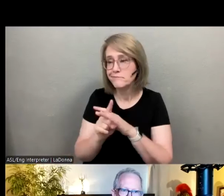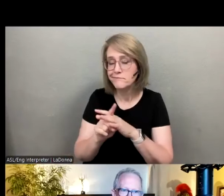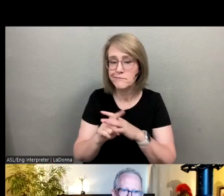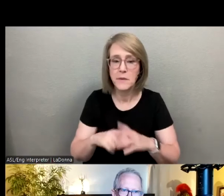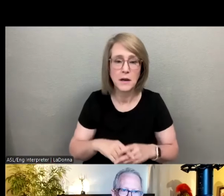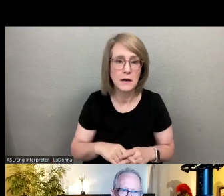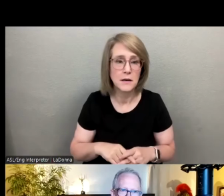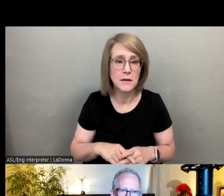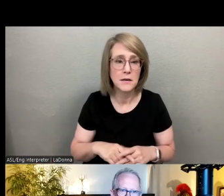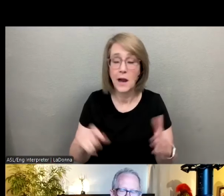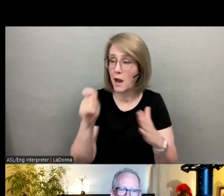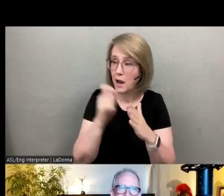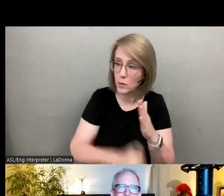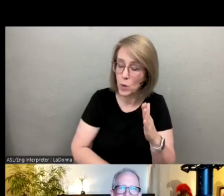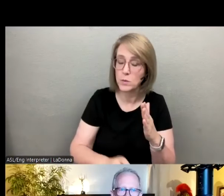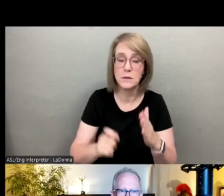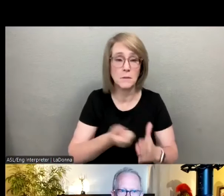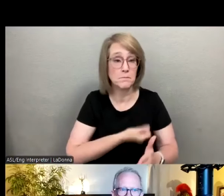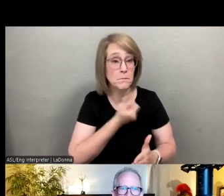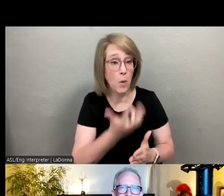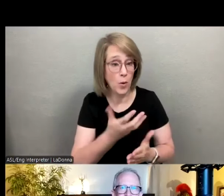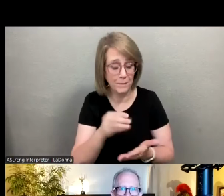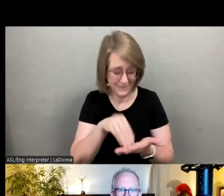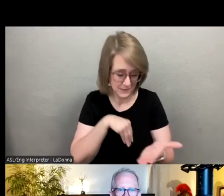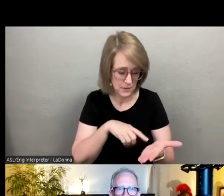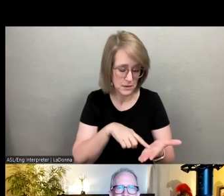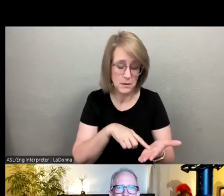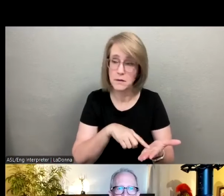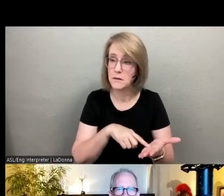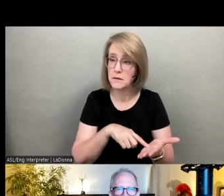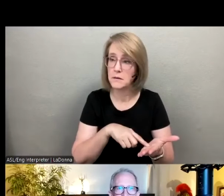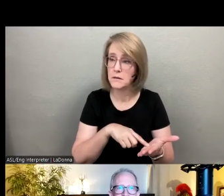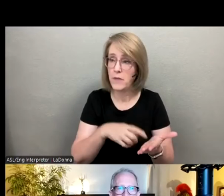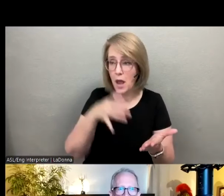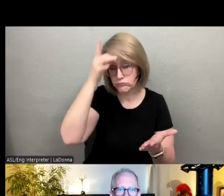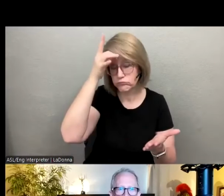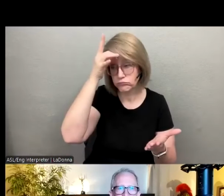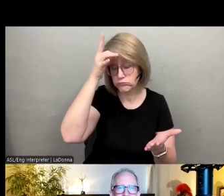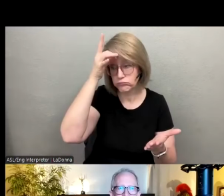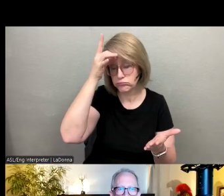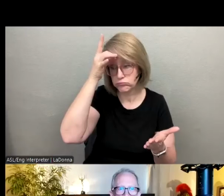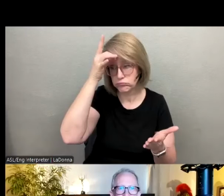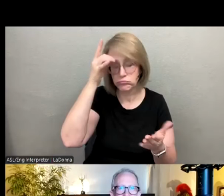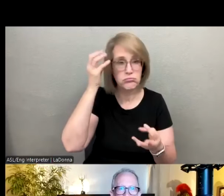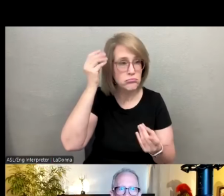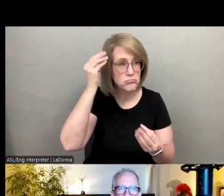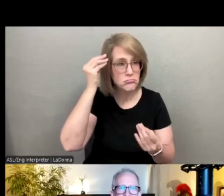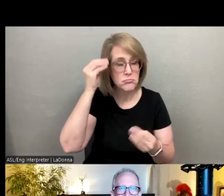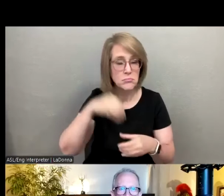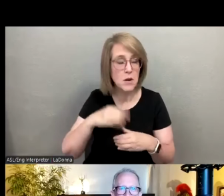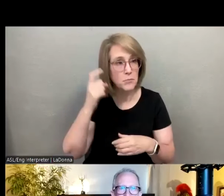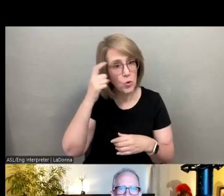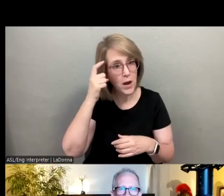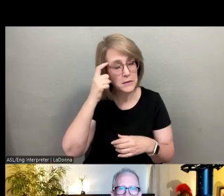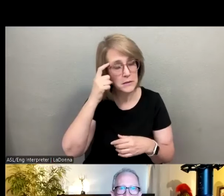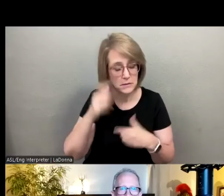and I wrote it down, and it just stayed with me. And then it just kind of festered away in my brain. And at one